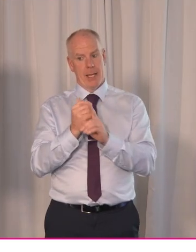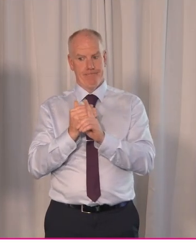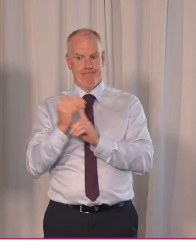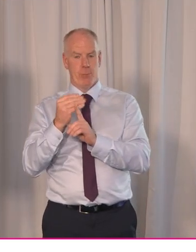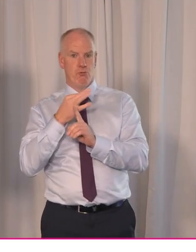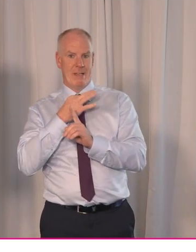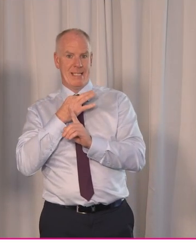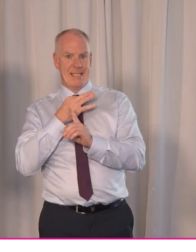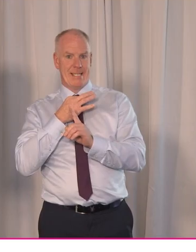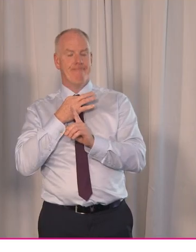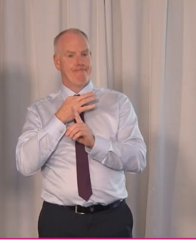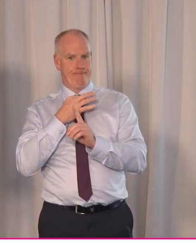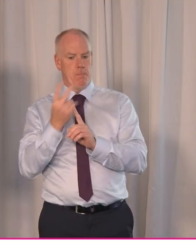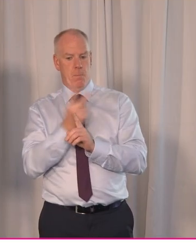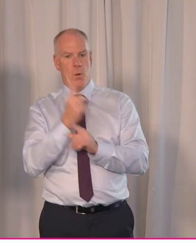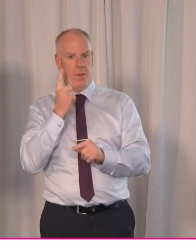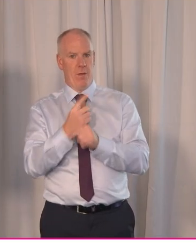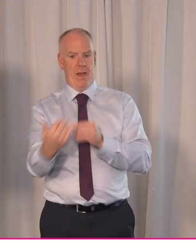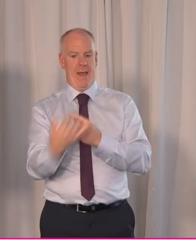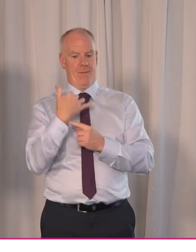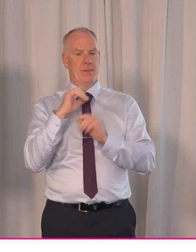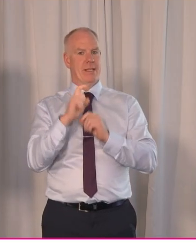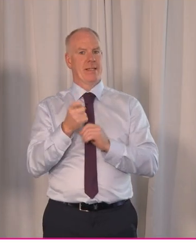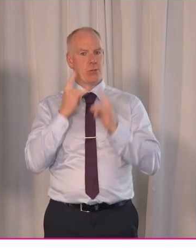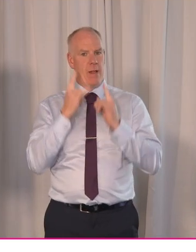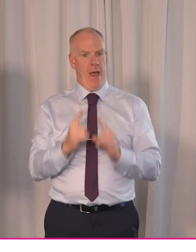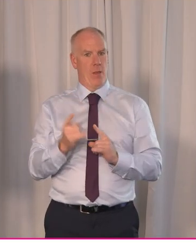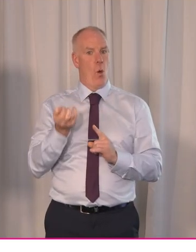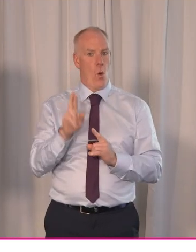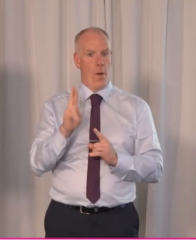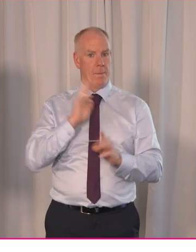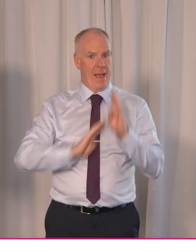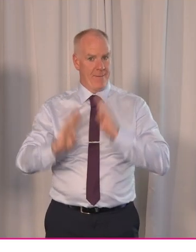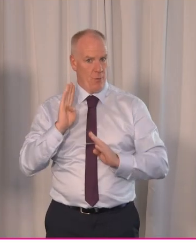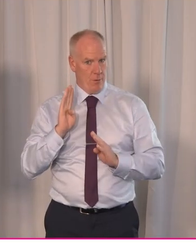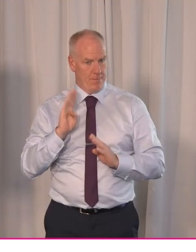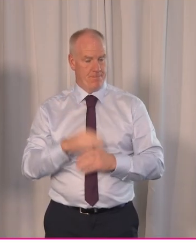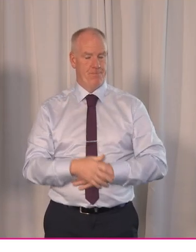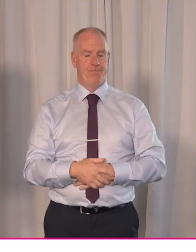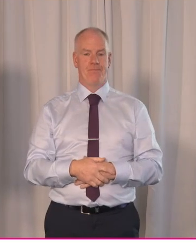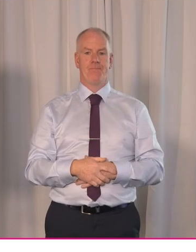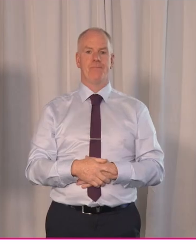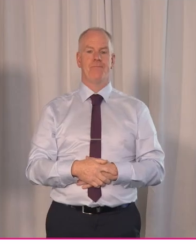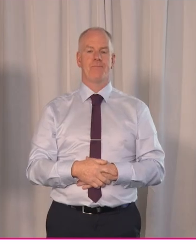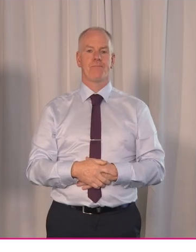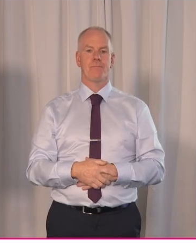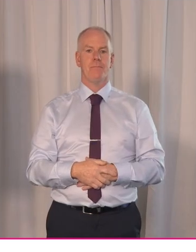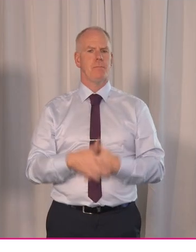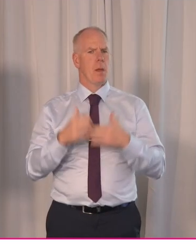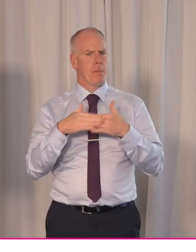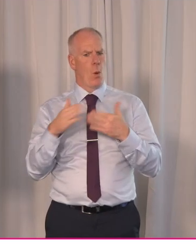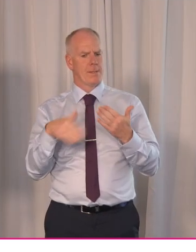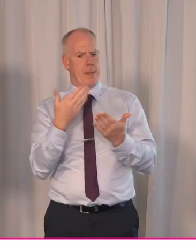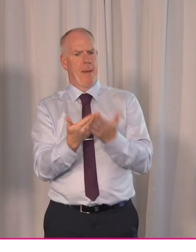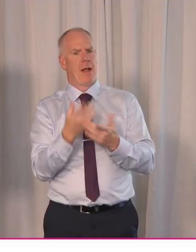that interacts significantly with our sexual health and our sexual behaviours and attitudes. We know that there's increasing demands